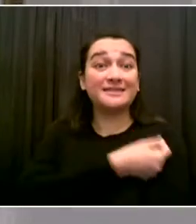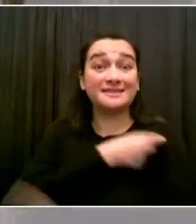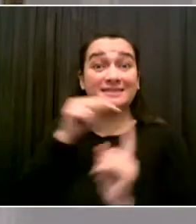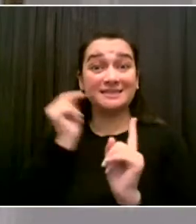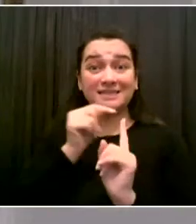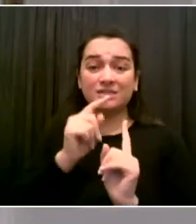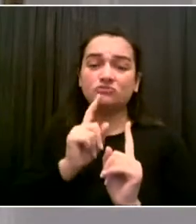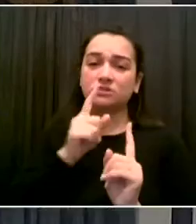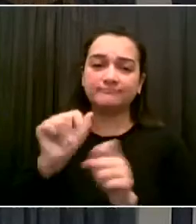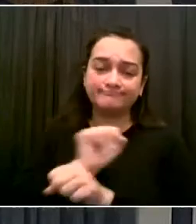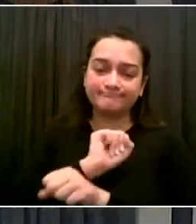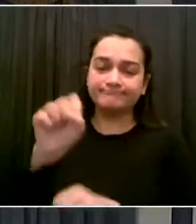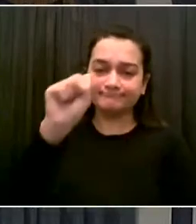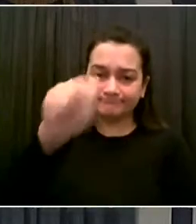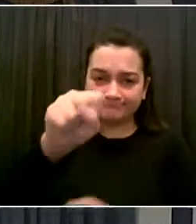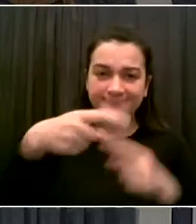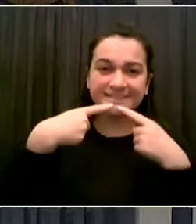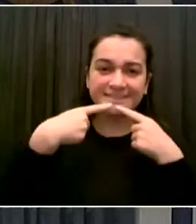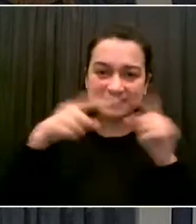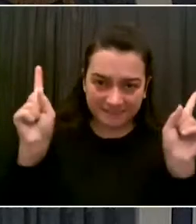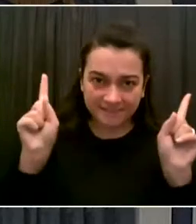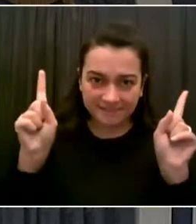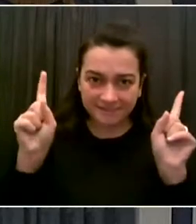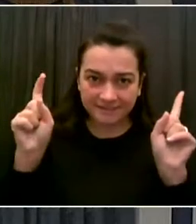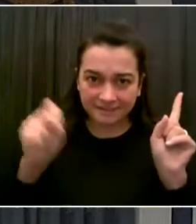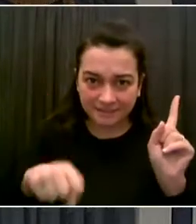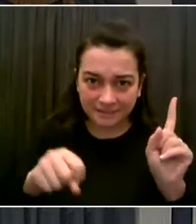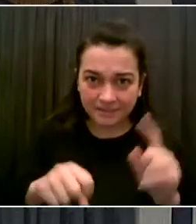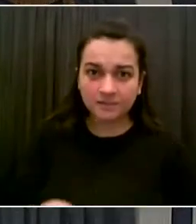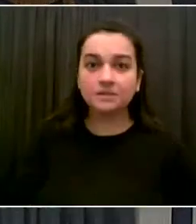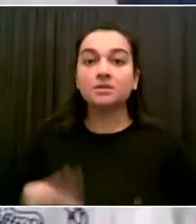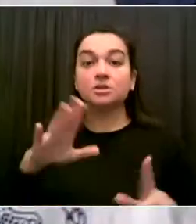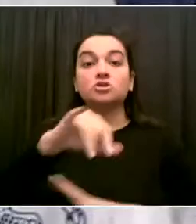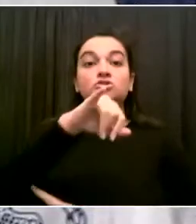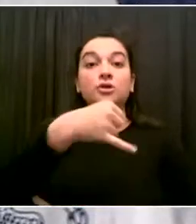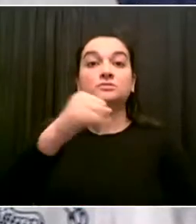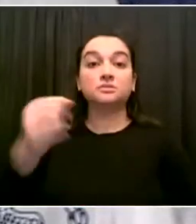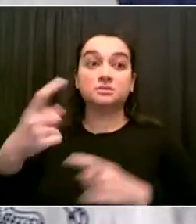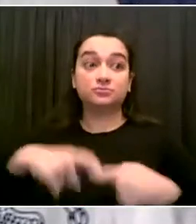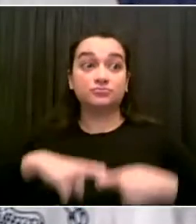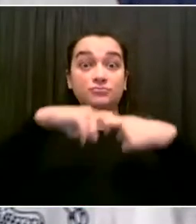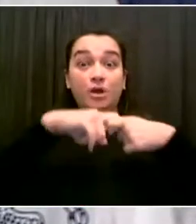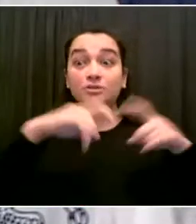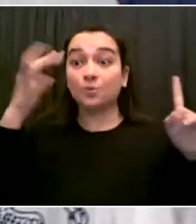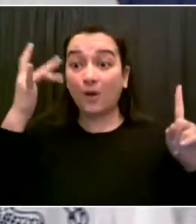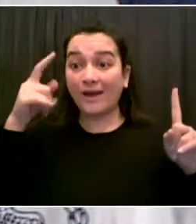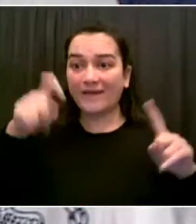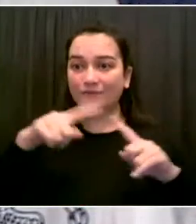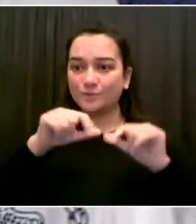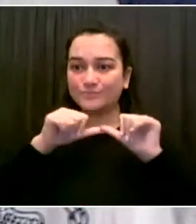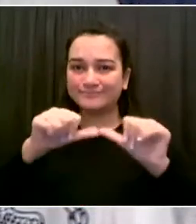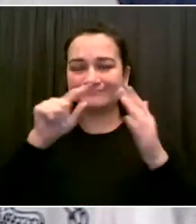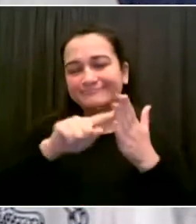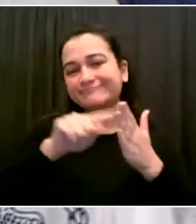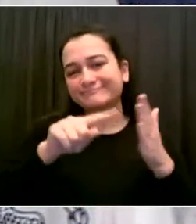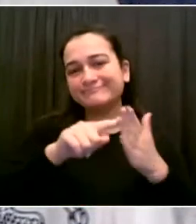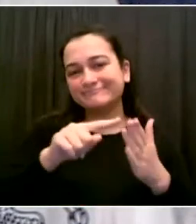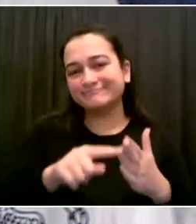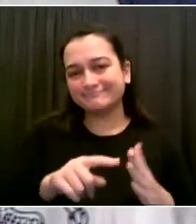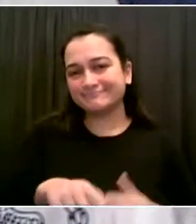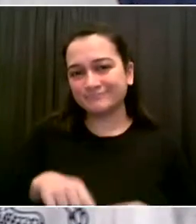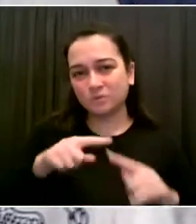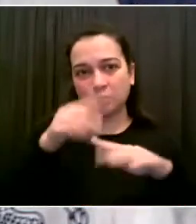use it. Yeah, and as I turn to Dr. Choksi, Andrew, emphasizing that I got the J&J shot right here. In fact,